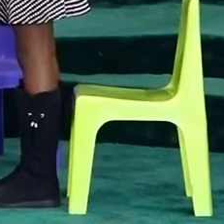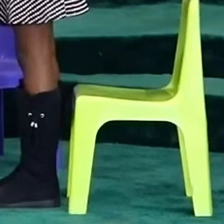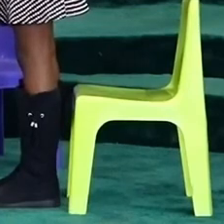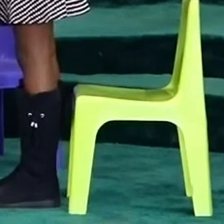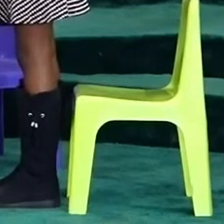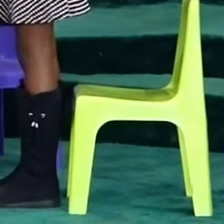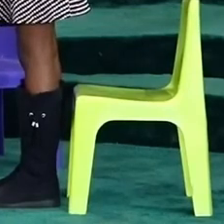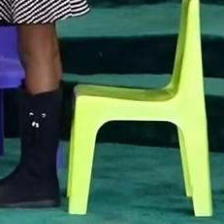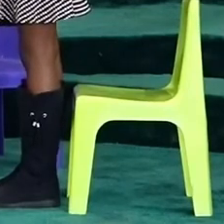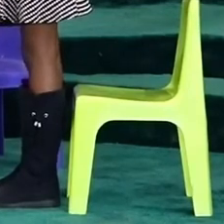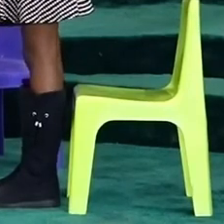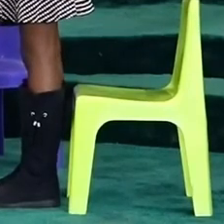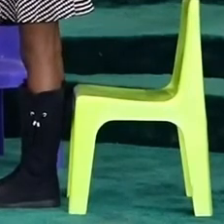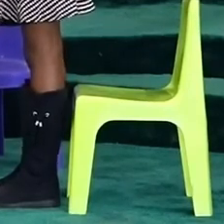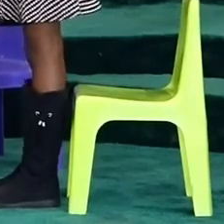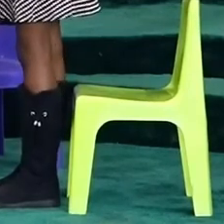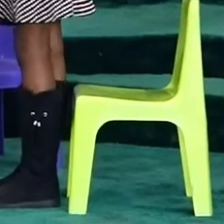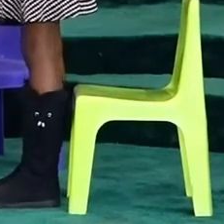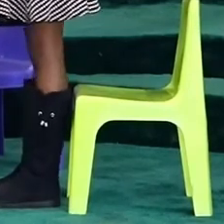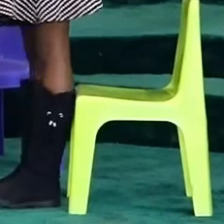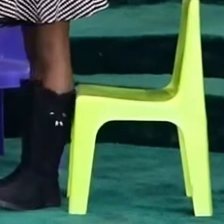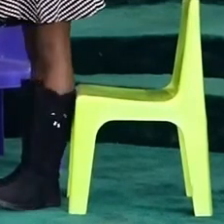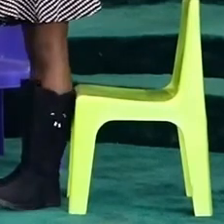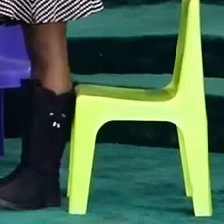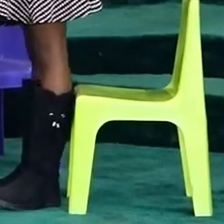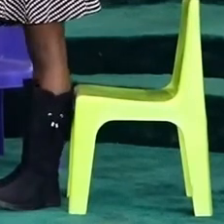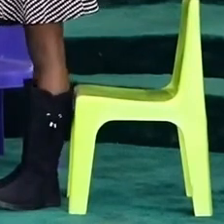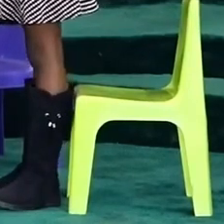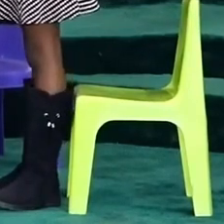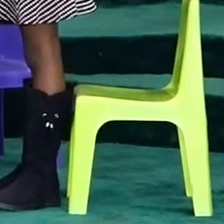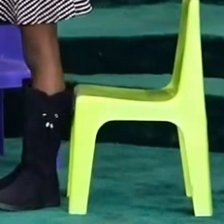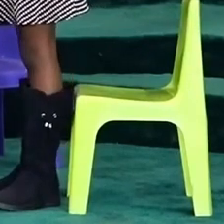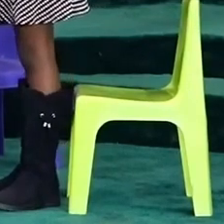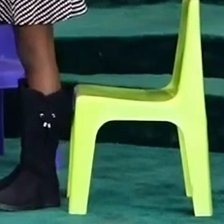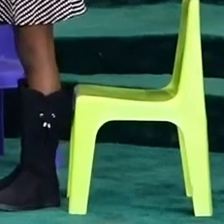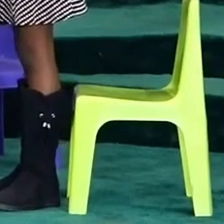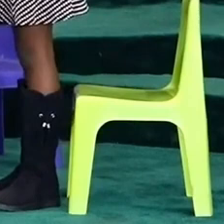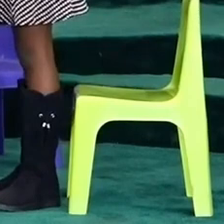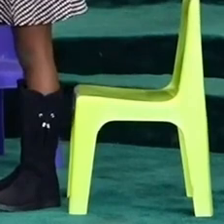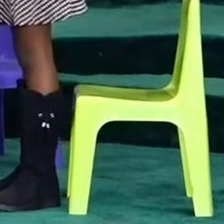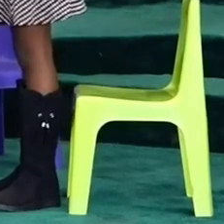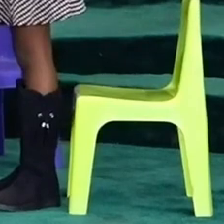I am yours, Lord. You are